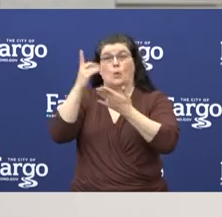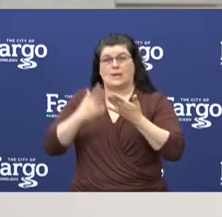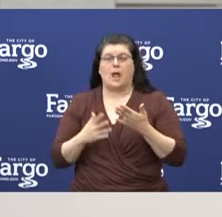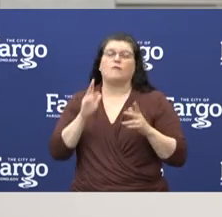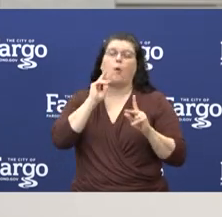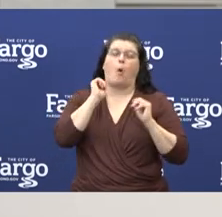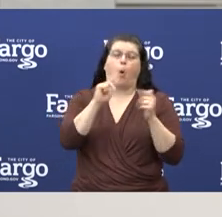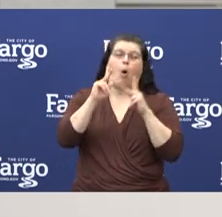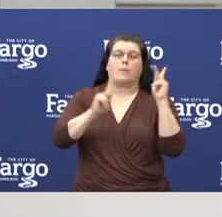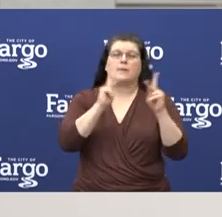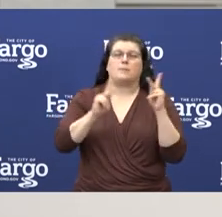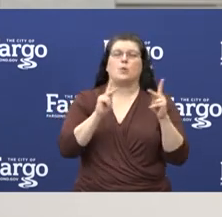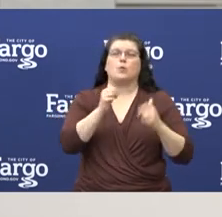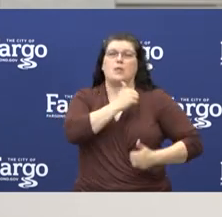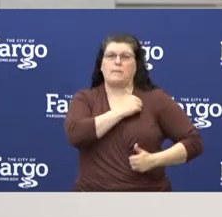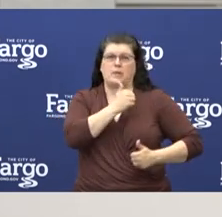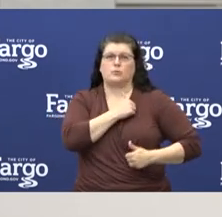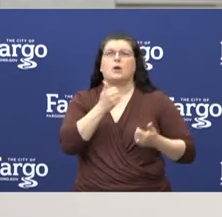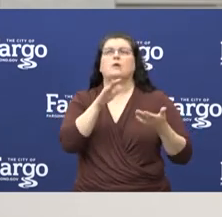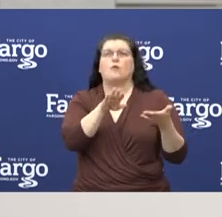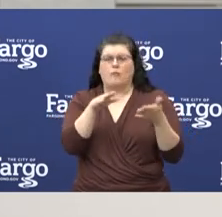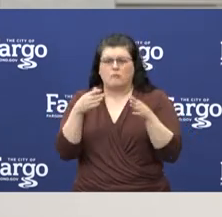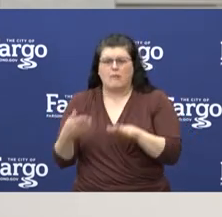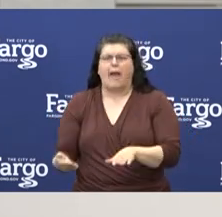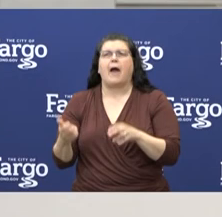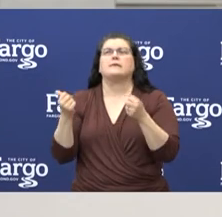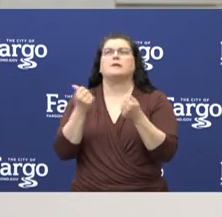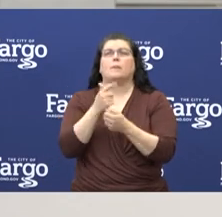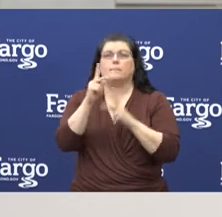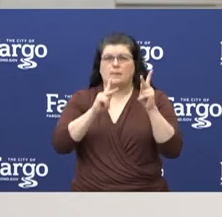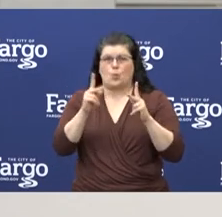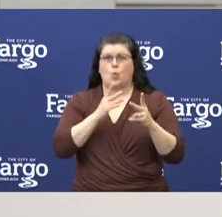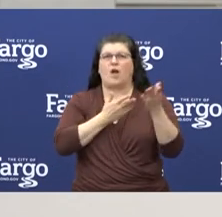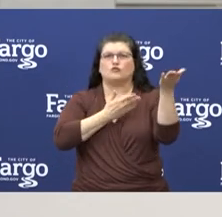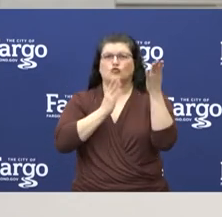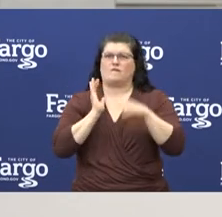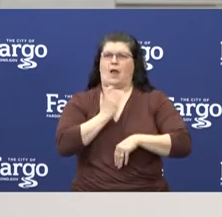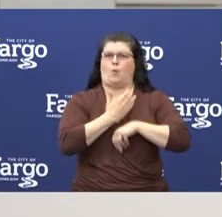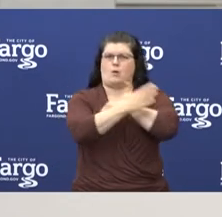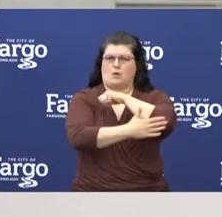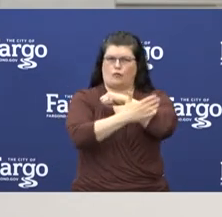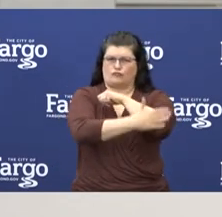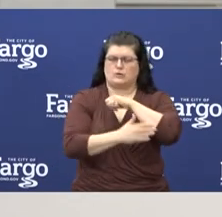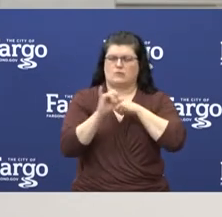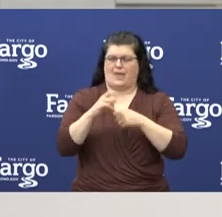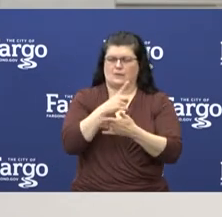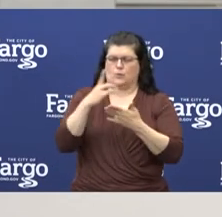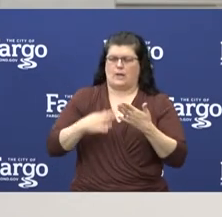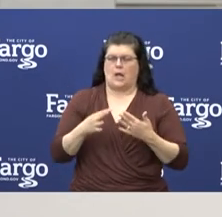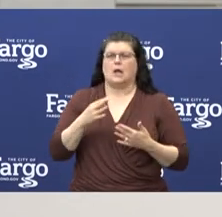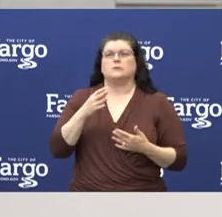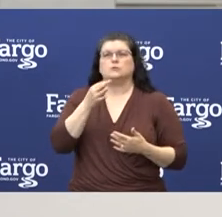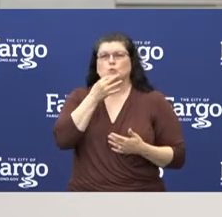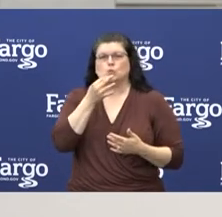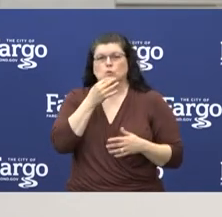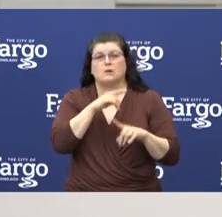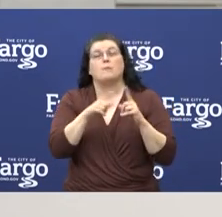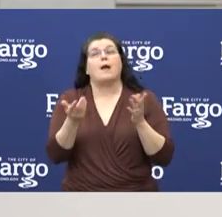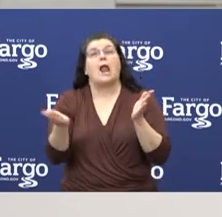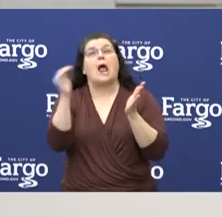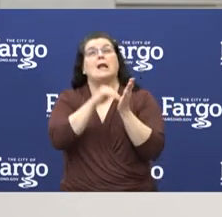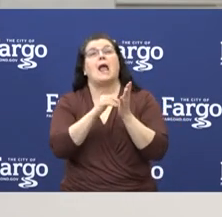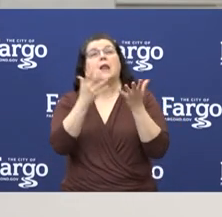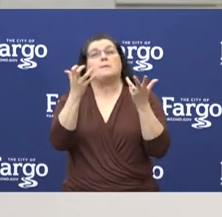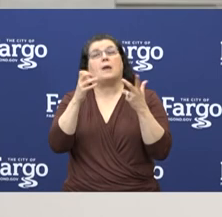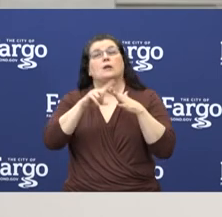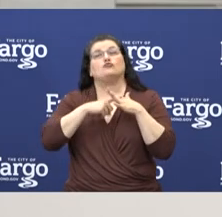us in the past. And that's very much a different kind of Memorial weekend we have. The other issue, as you see, is it's kickoff of summer for many